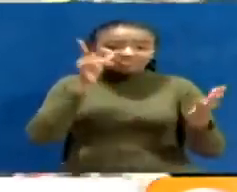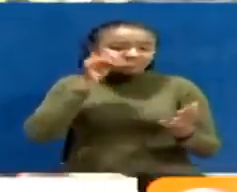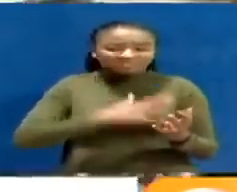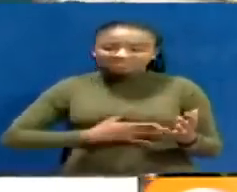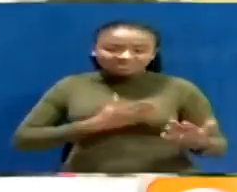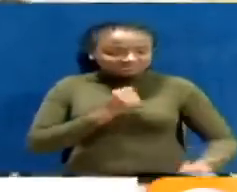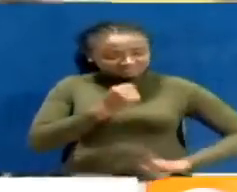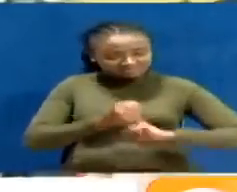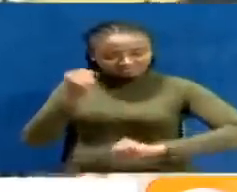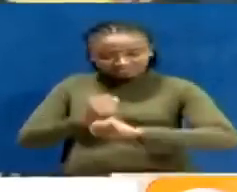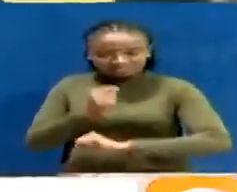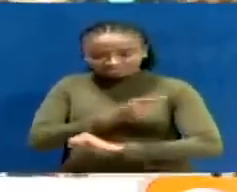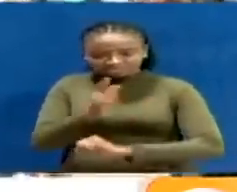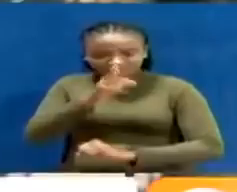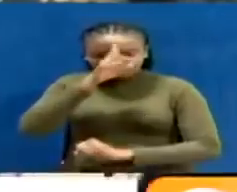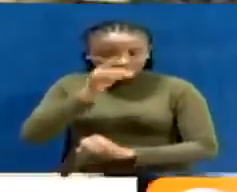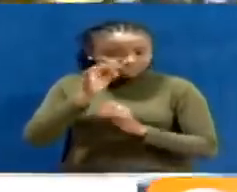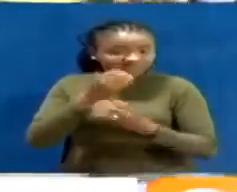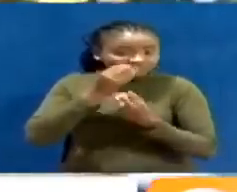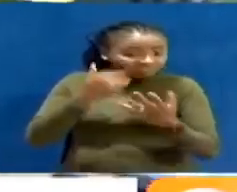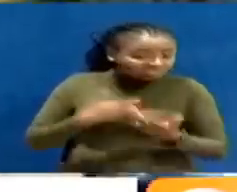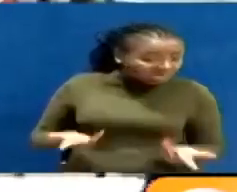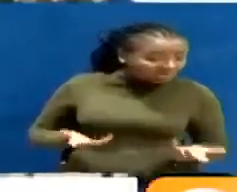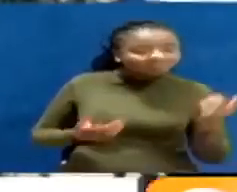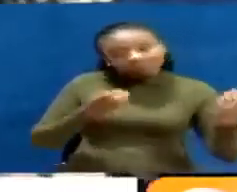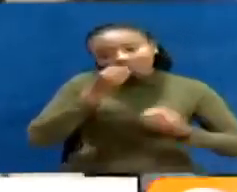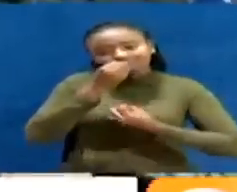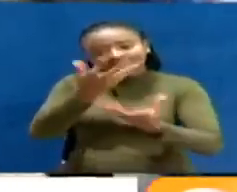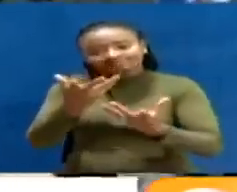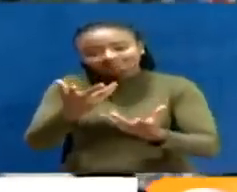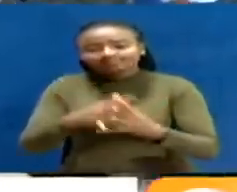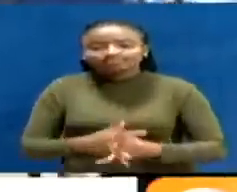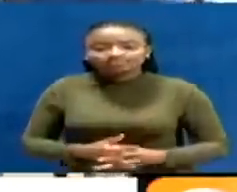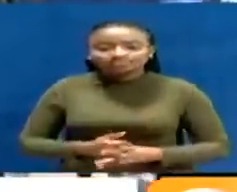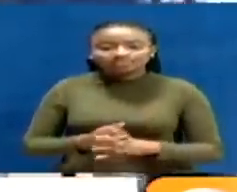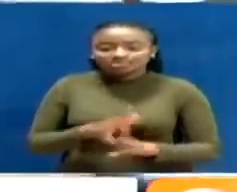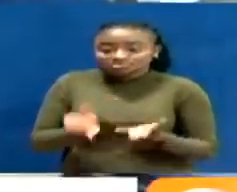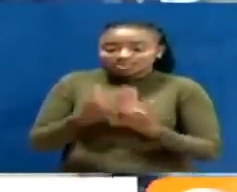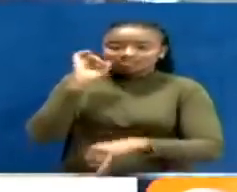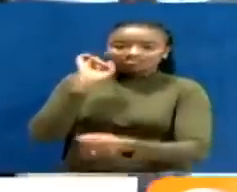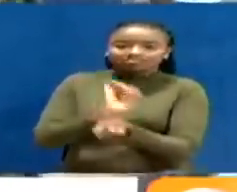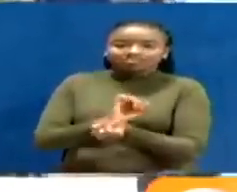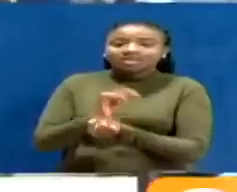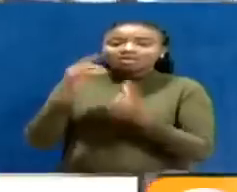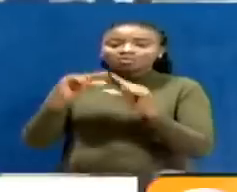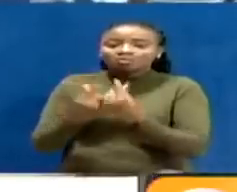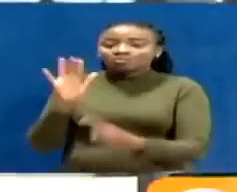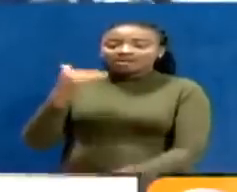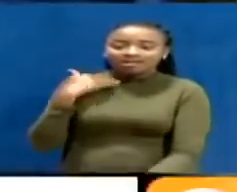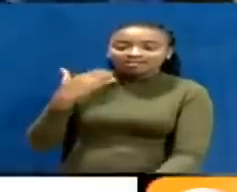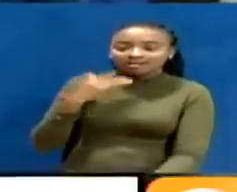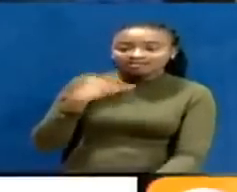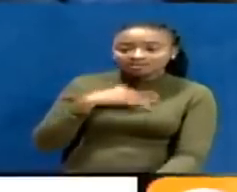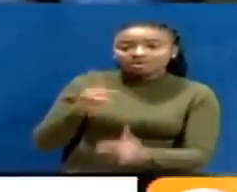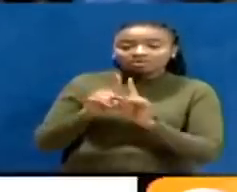security officers with any information that may lead to the arrest of criminal gang members who have been causing sleepless nights to the residents. He